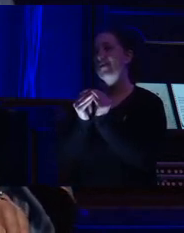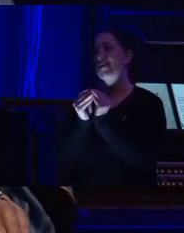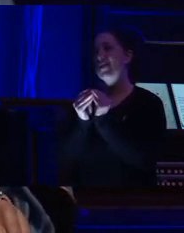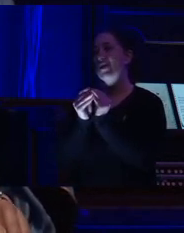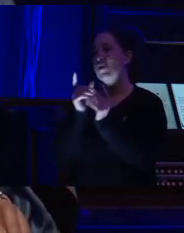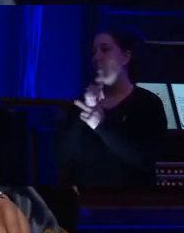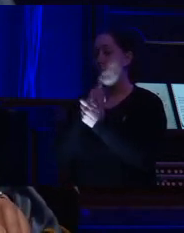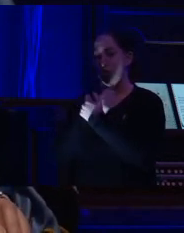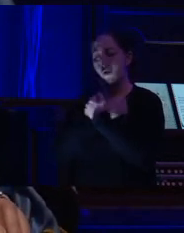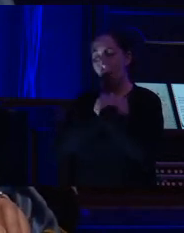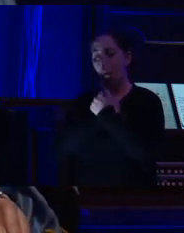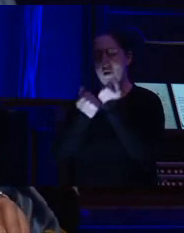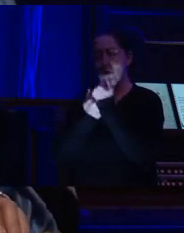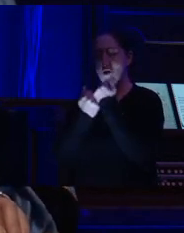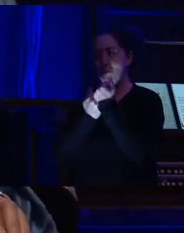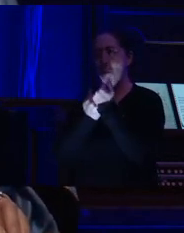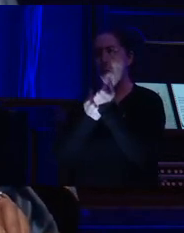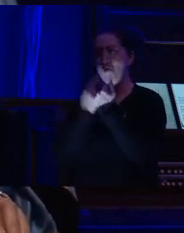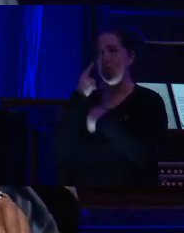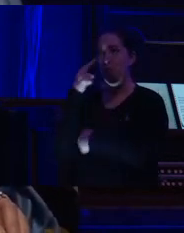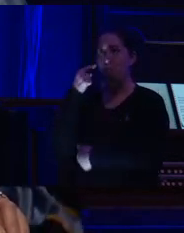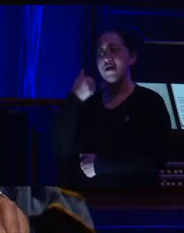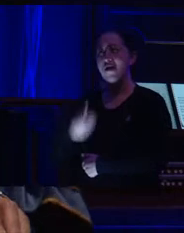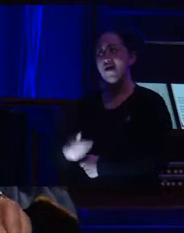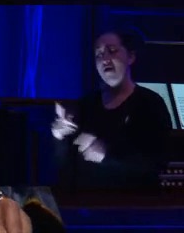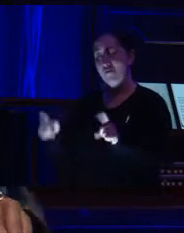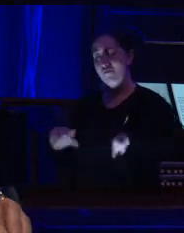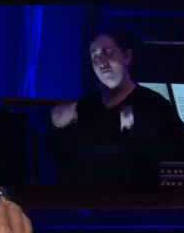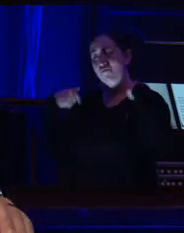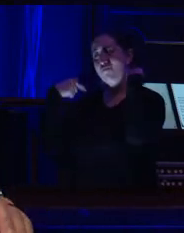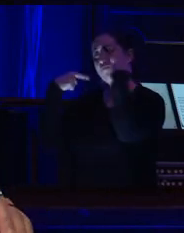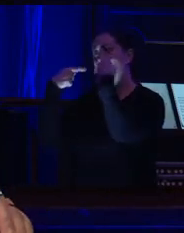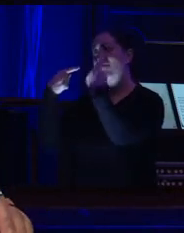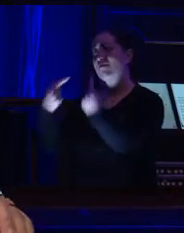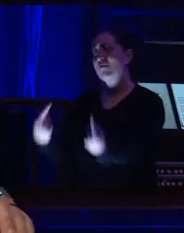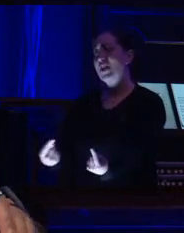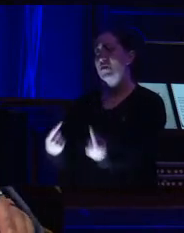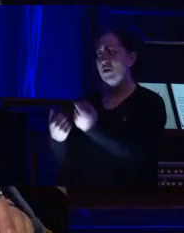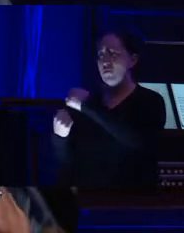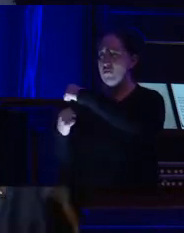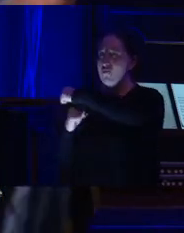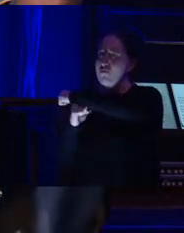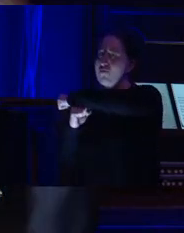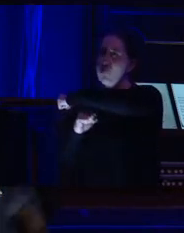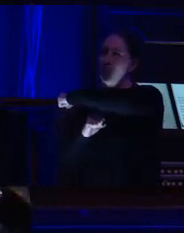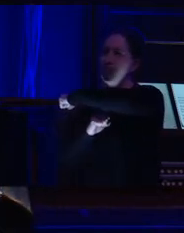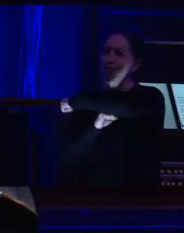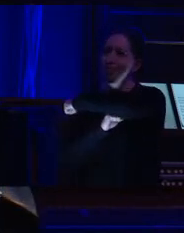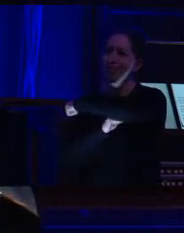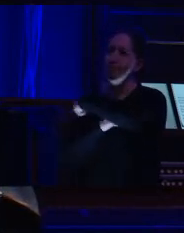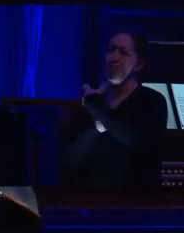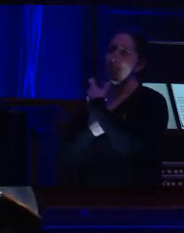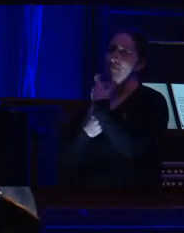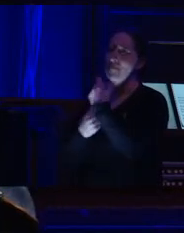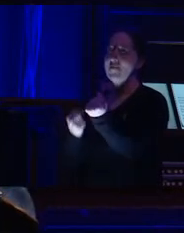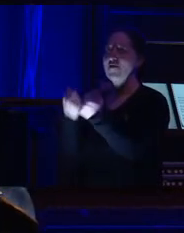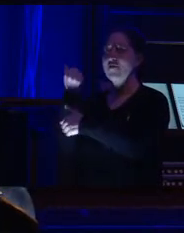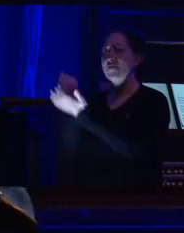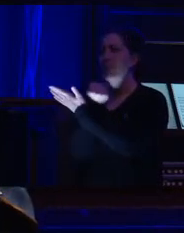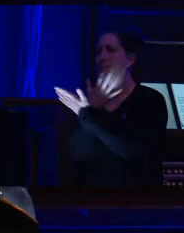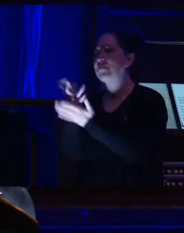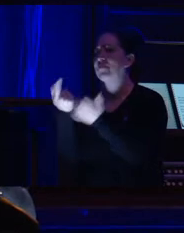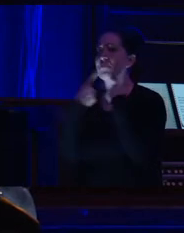whose love and support of me over my lifetime has been foundational to anything that I have achieved.